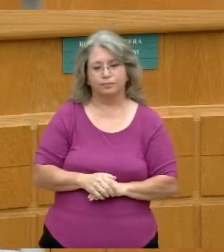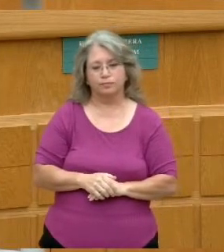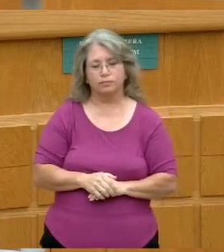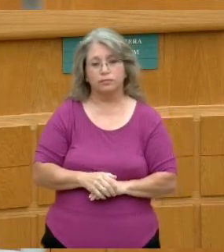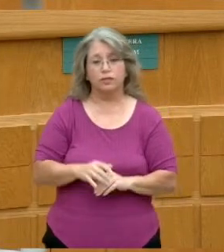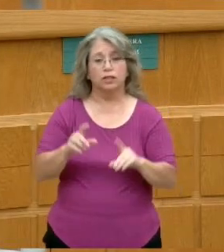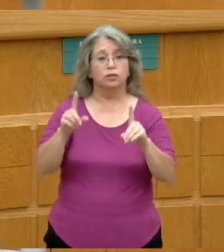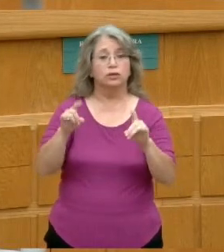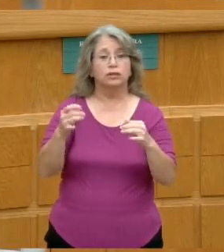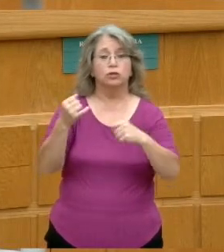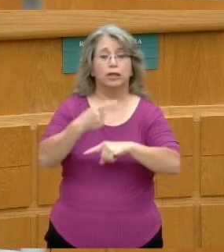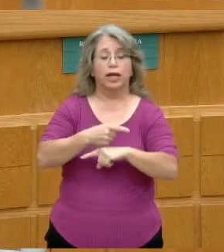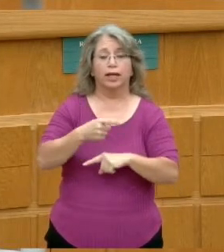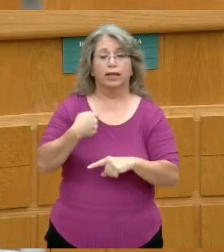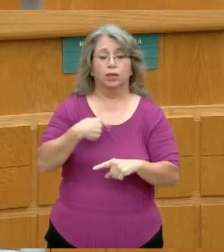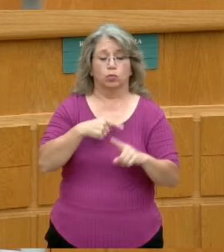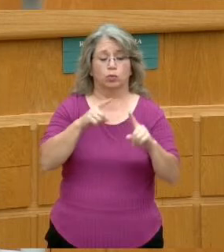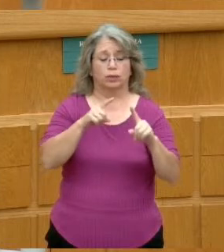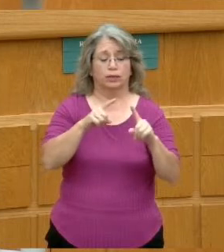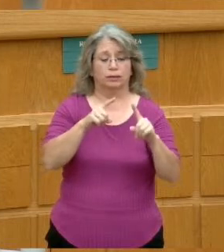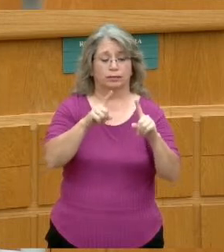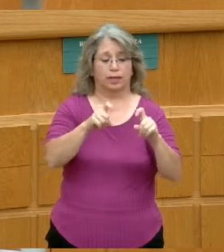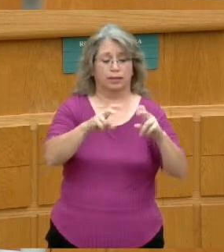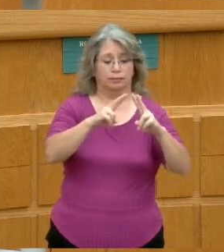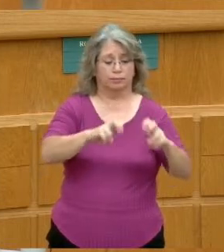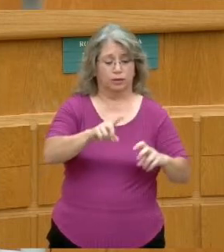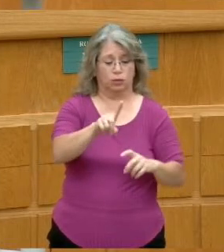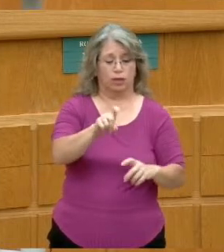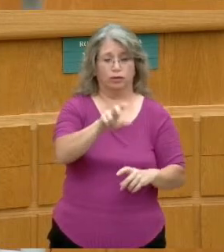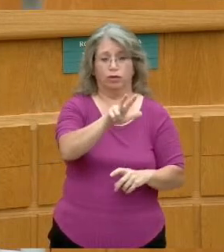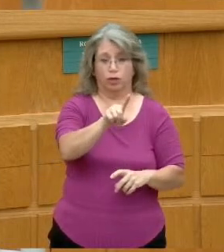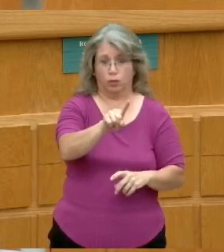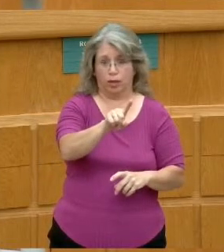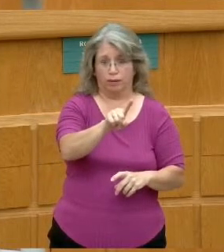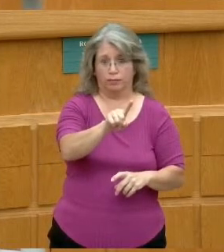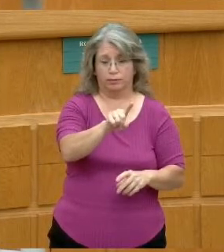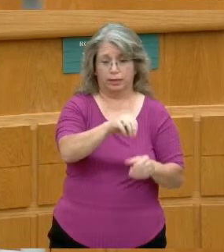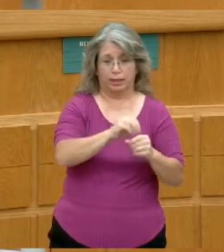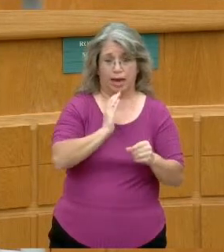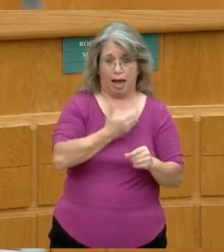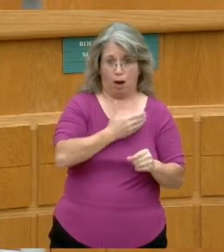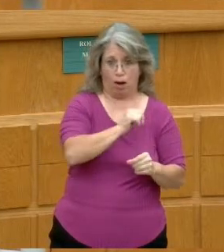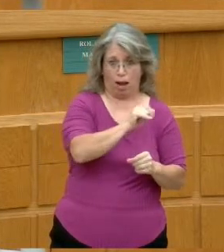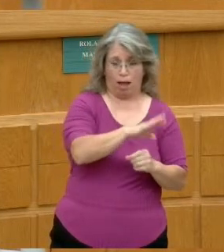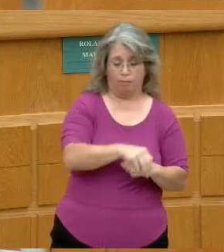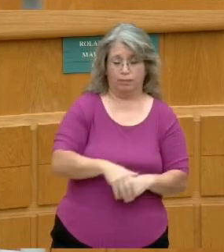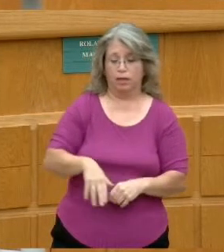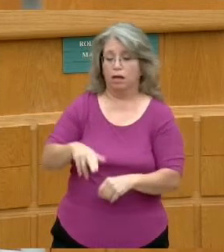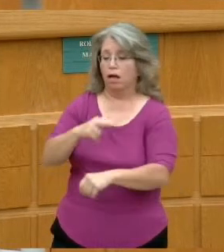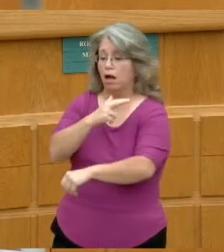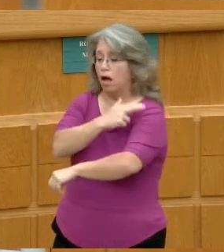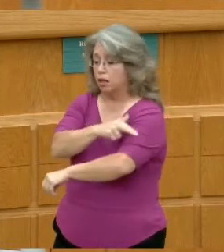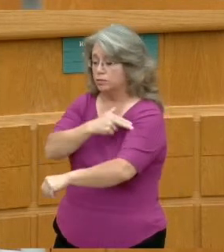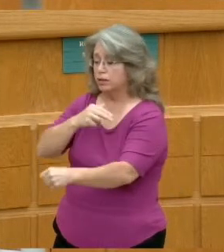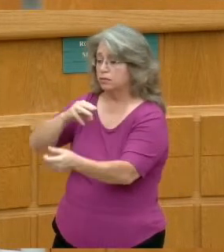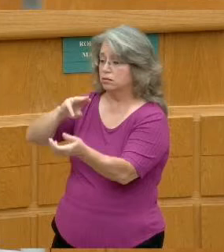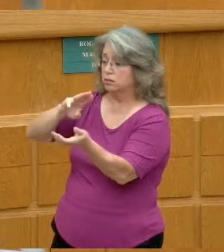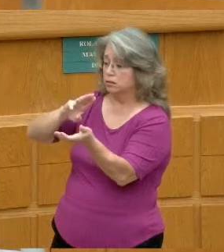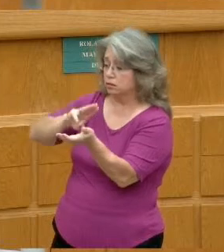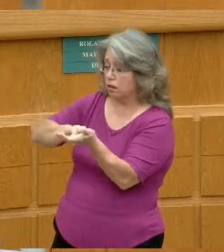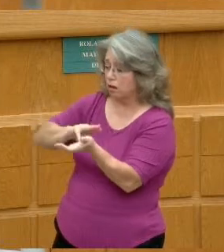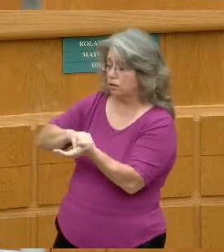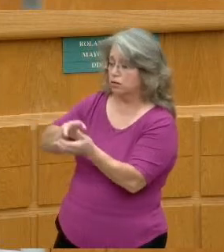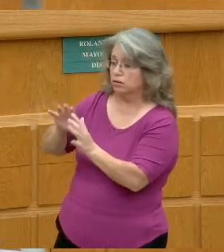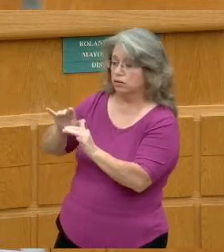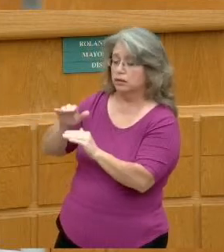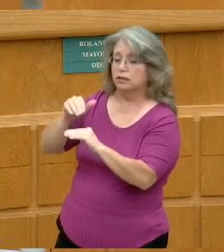in our labs 131 specimens. And then the hospitals, the clinics, and the physicians have sent out for testing